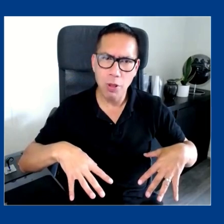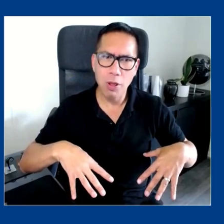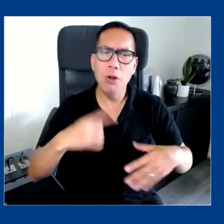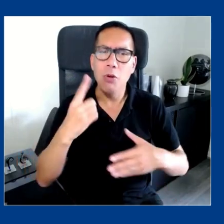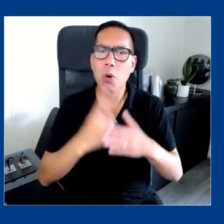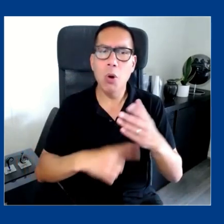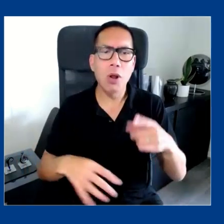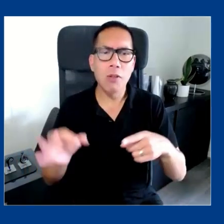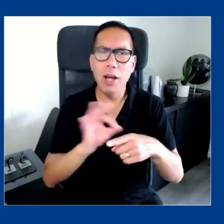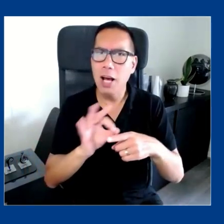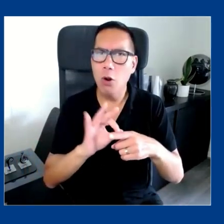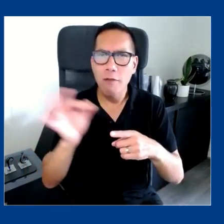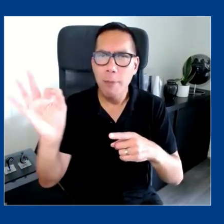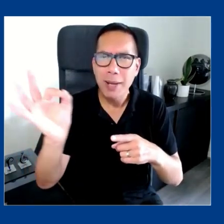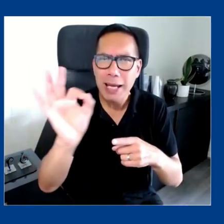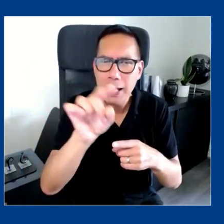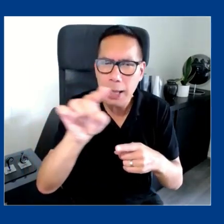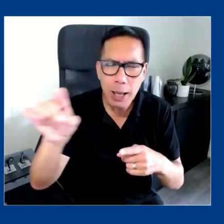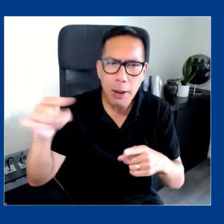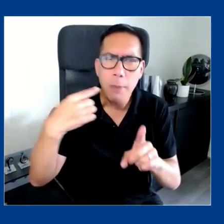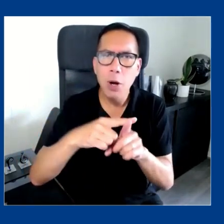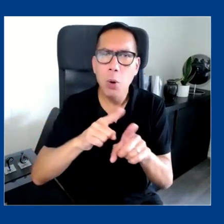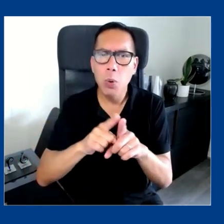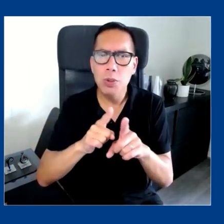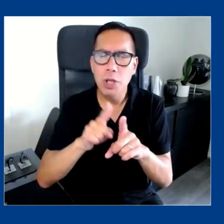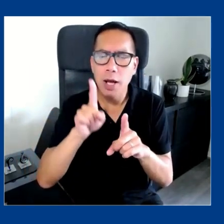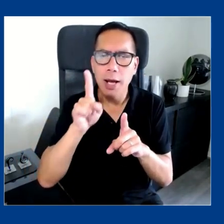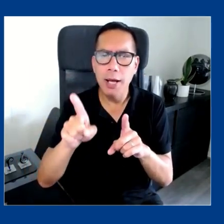color of the bees, but also the symbol for